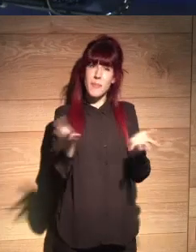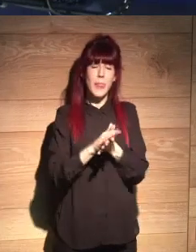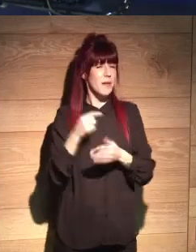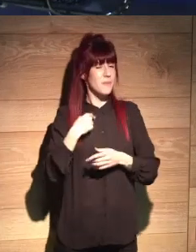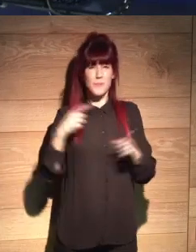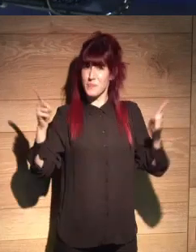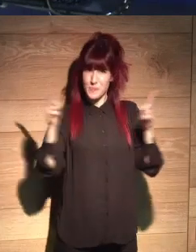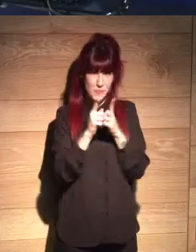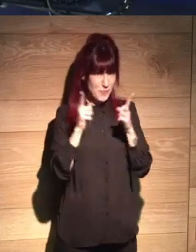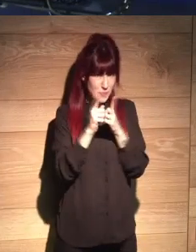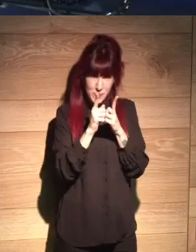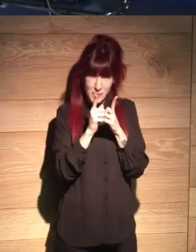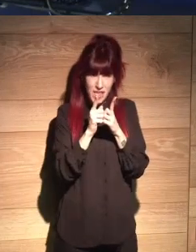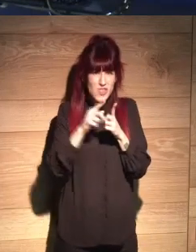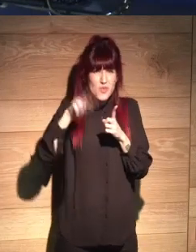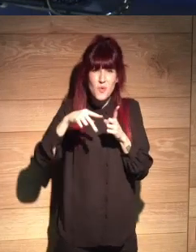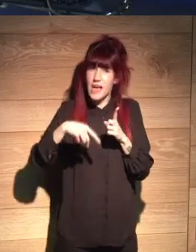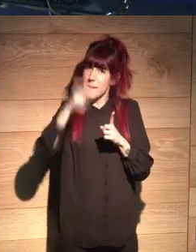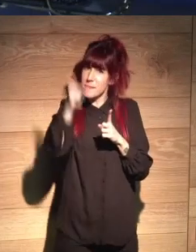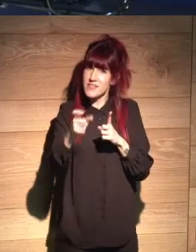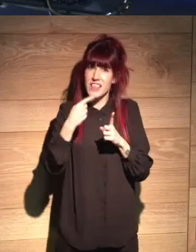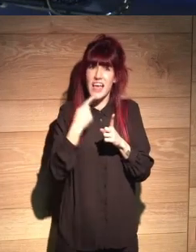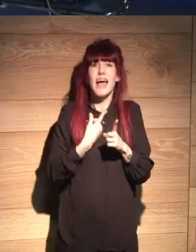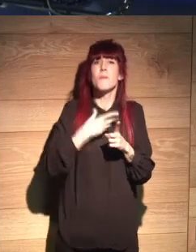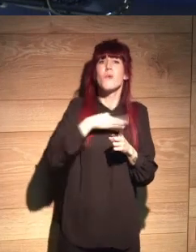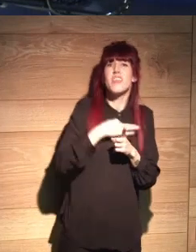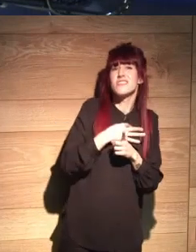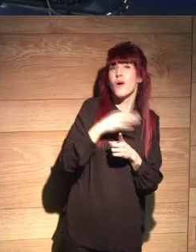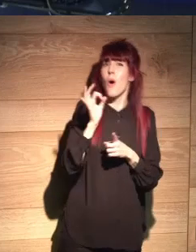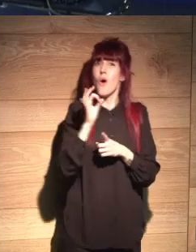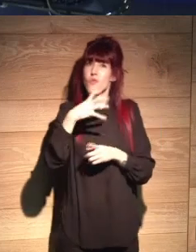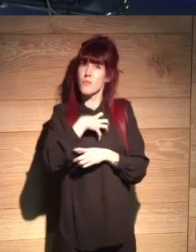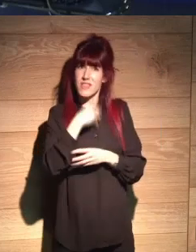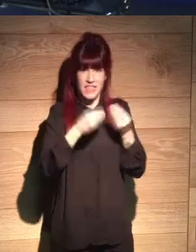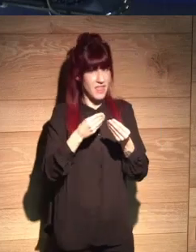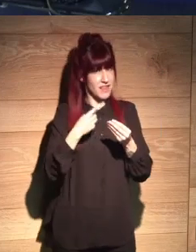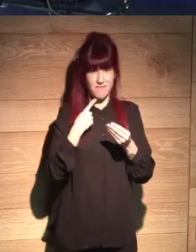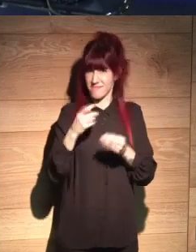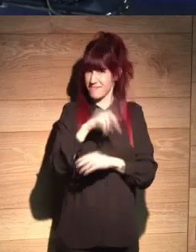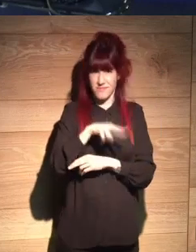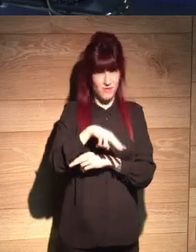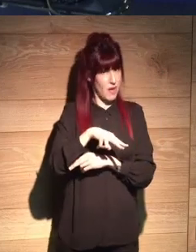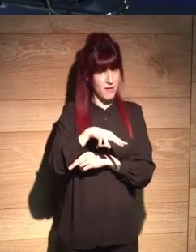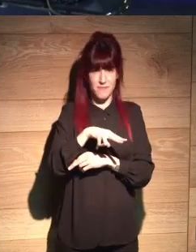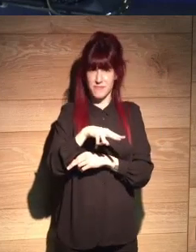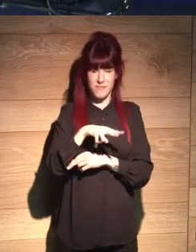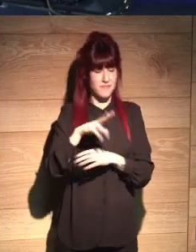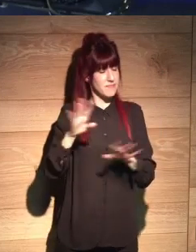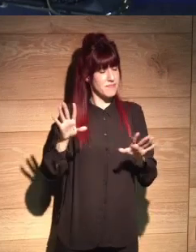tell them? Mine is very short. Nobody can tell you what you can or cannot do. Thank you very